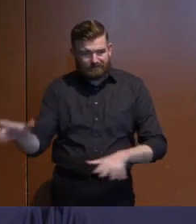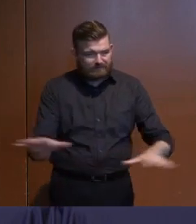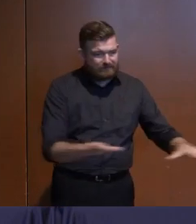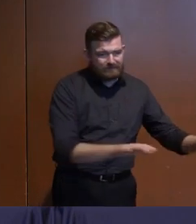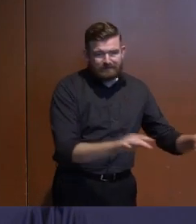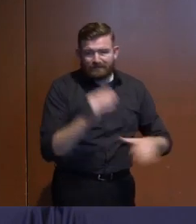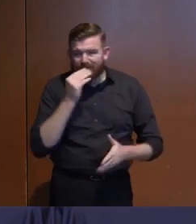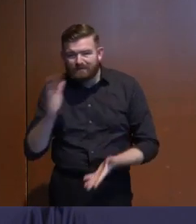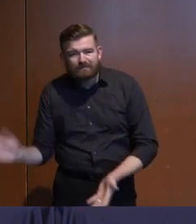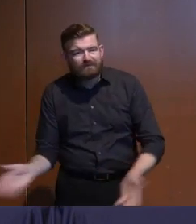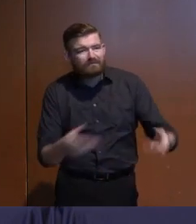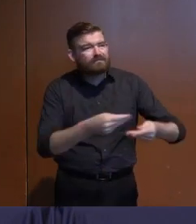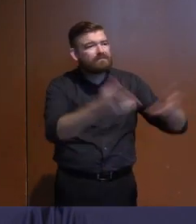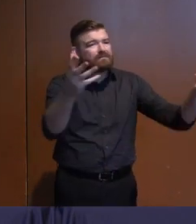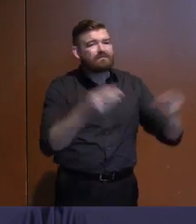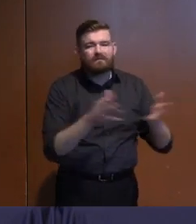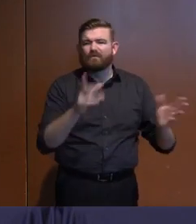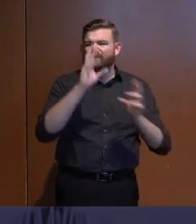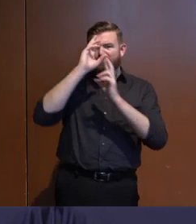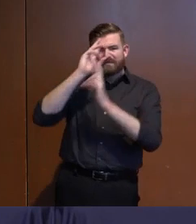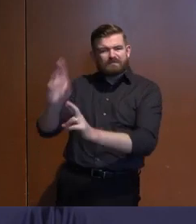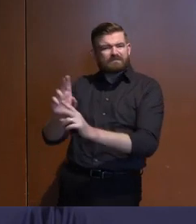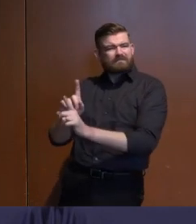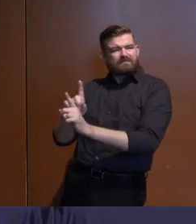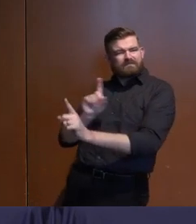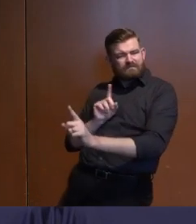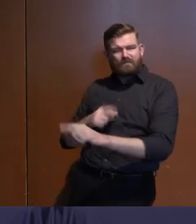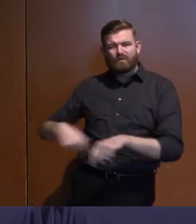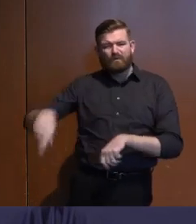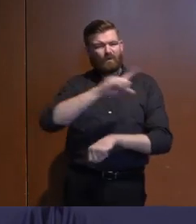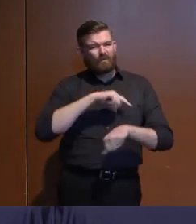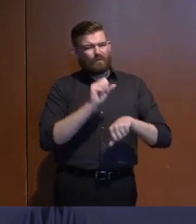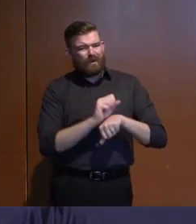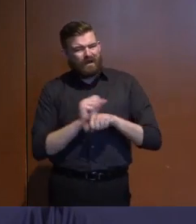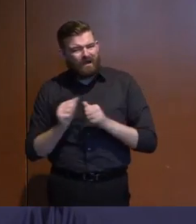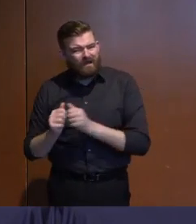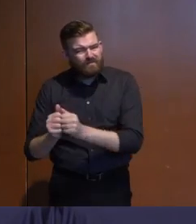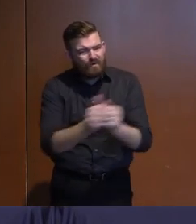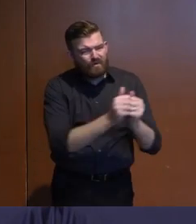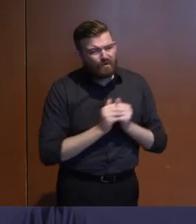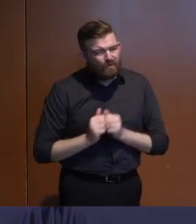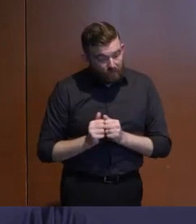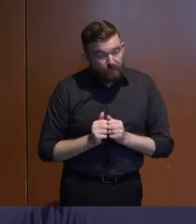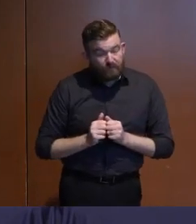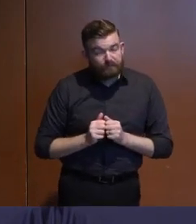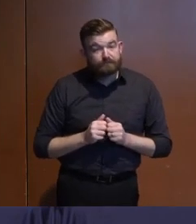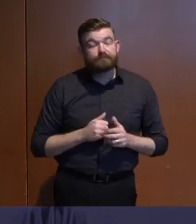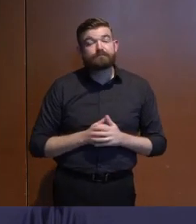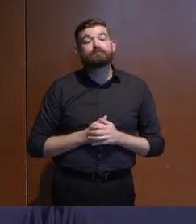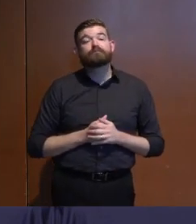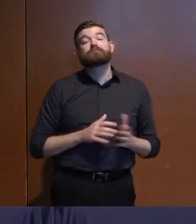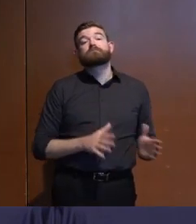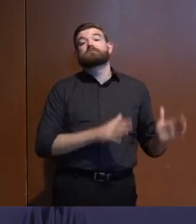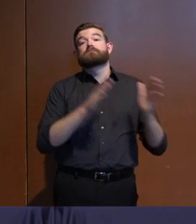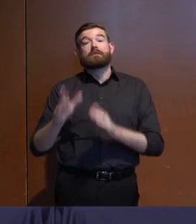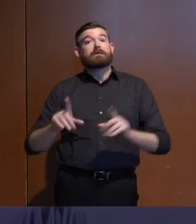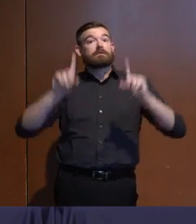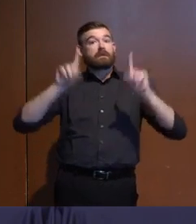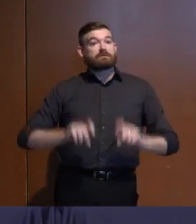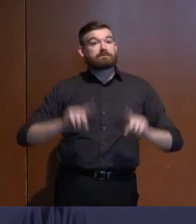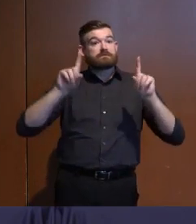are all in this together, and I will end later with more on this. On testing, as a reminder,